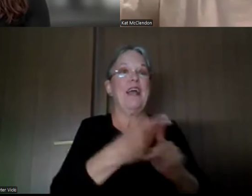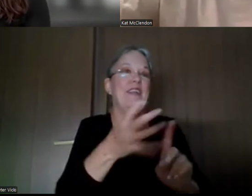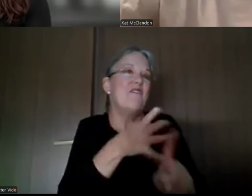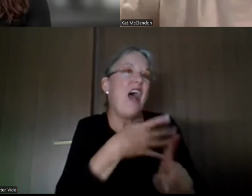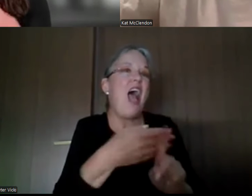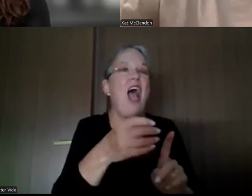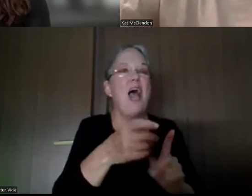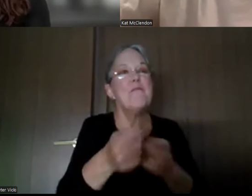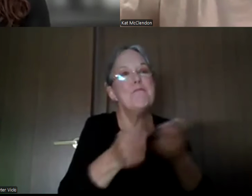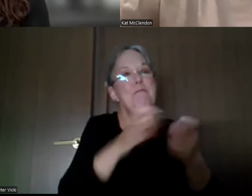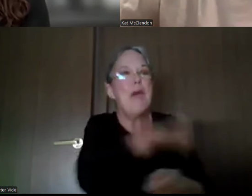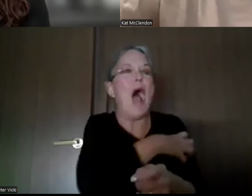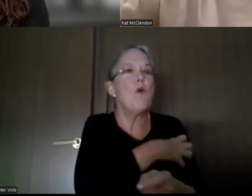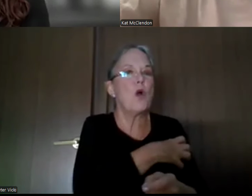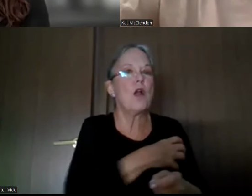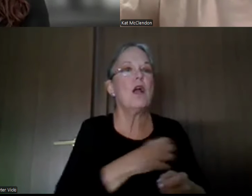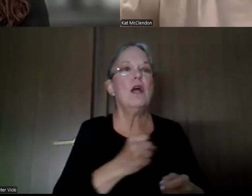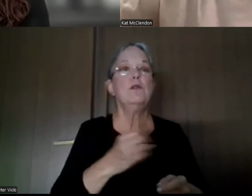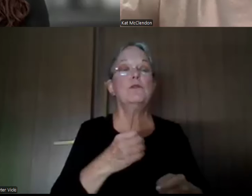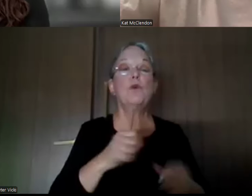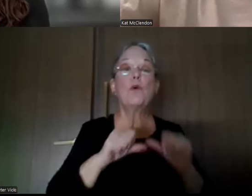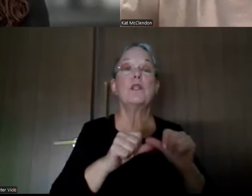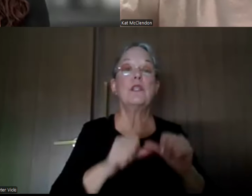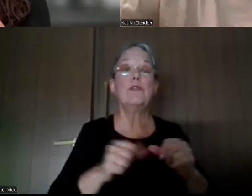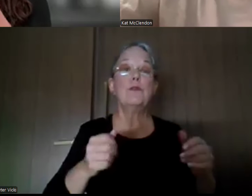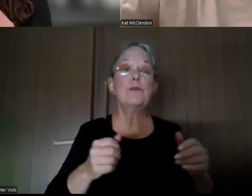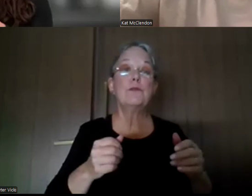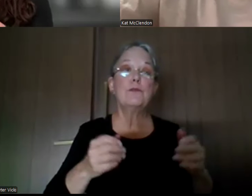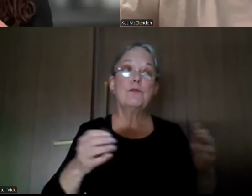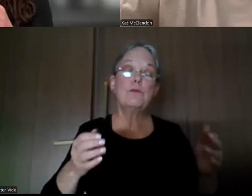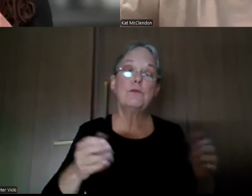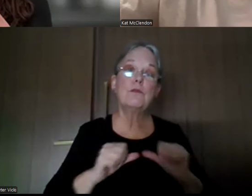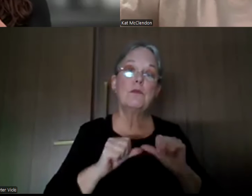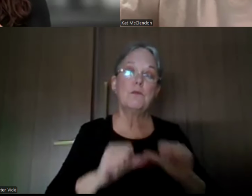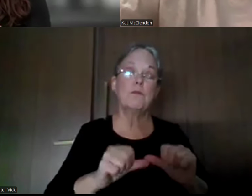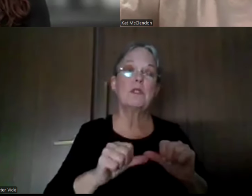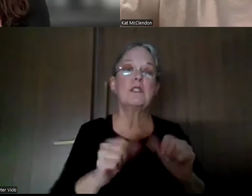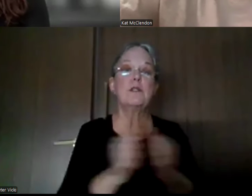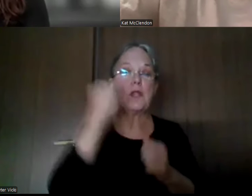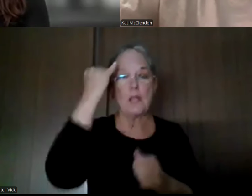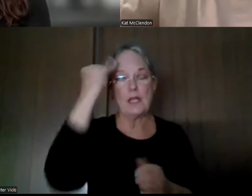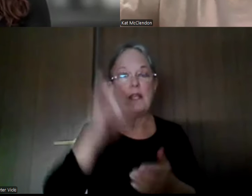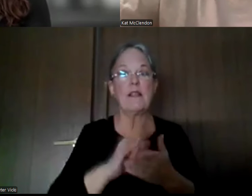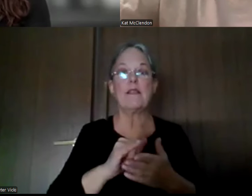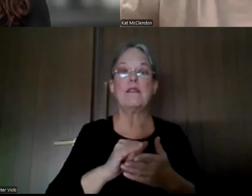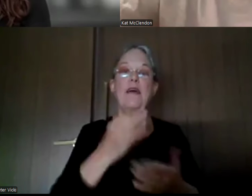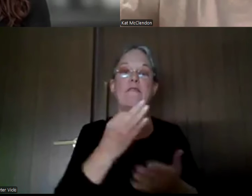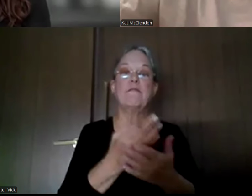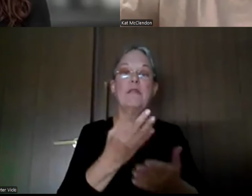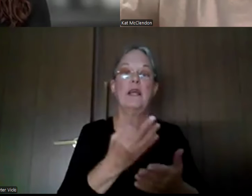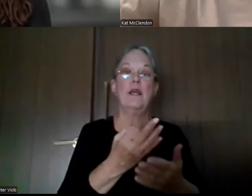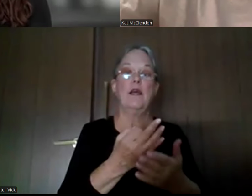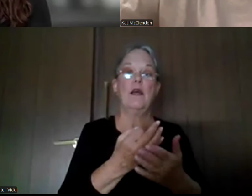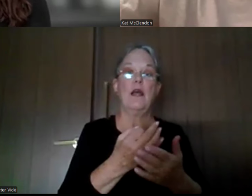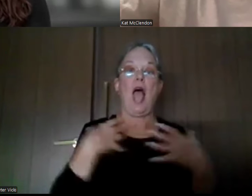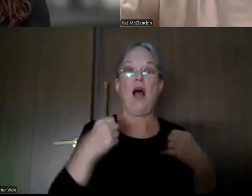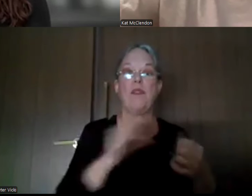so, just continuing to promote the idea that healthy relationships involve, mutual respect and